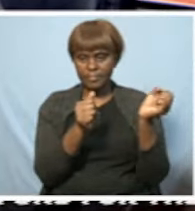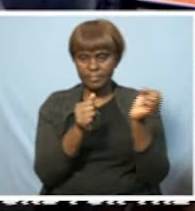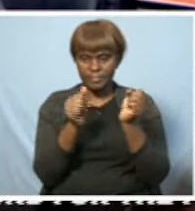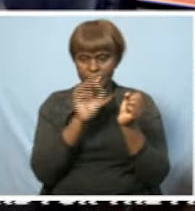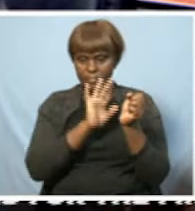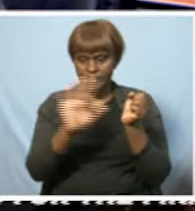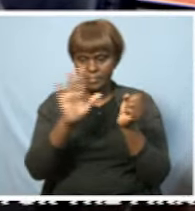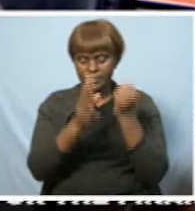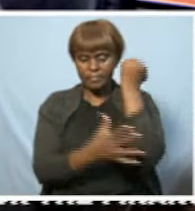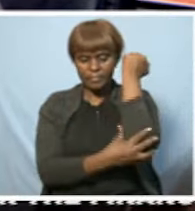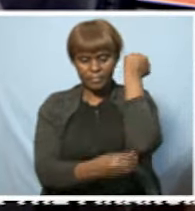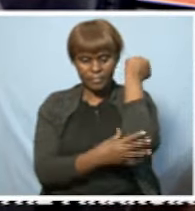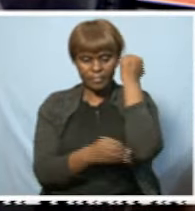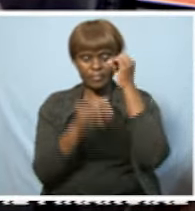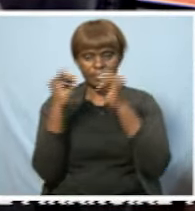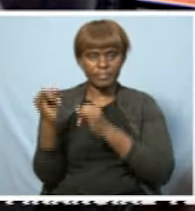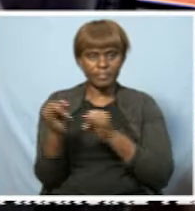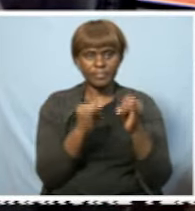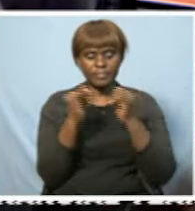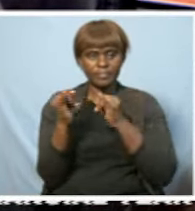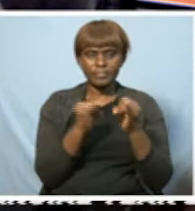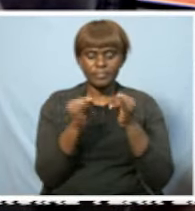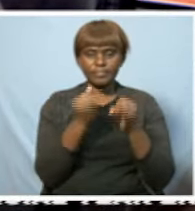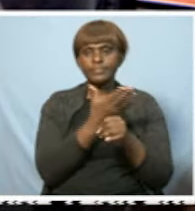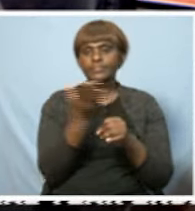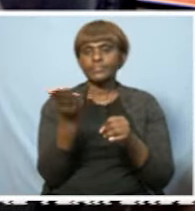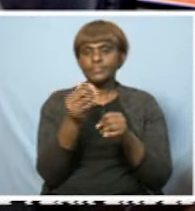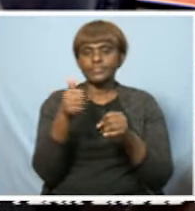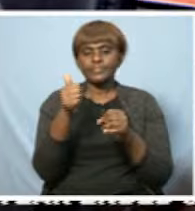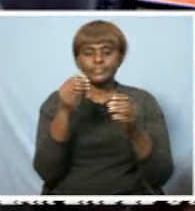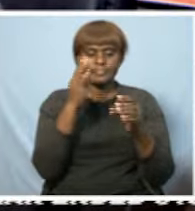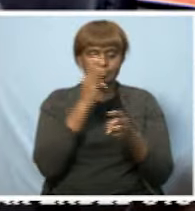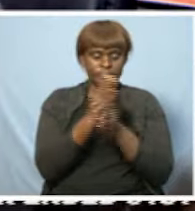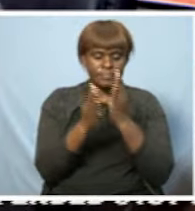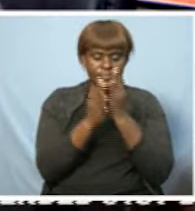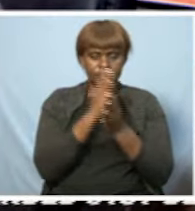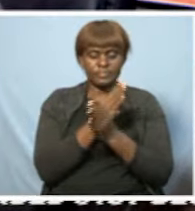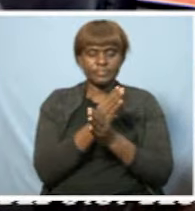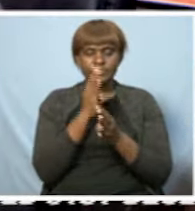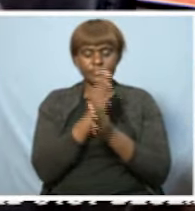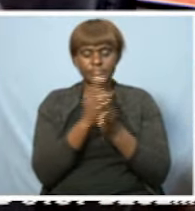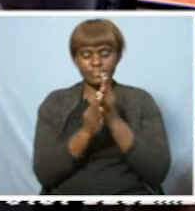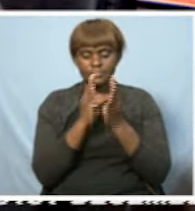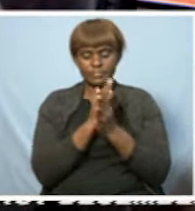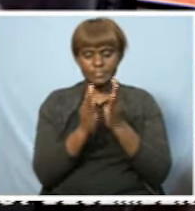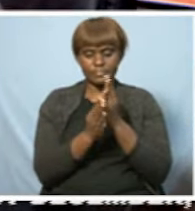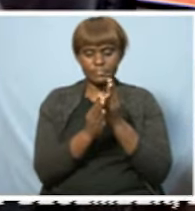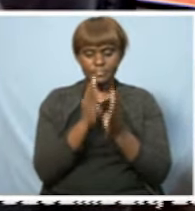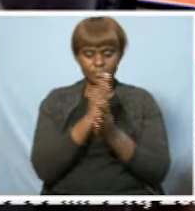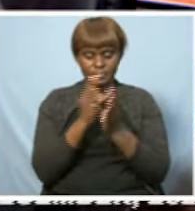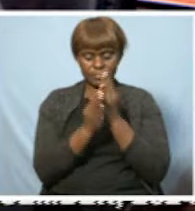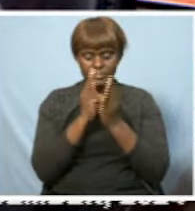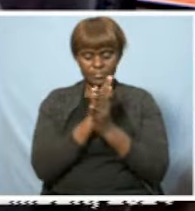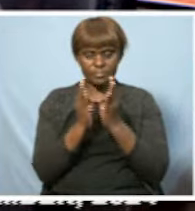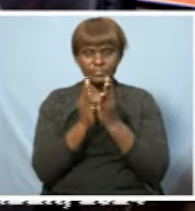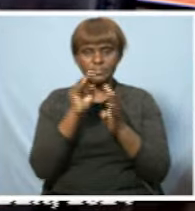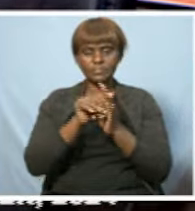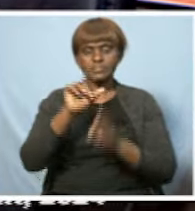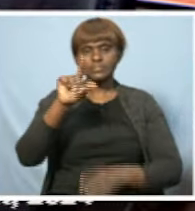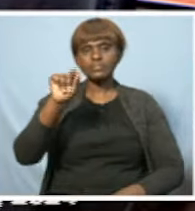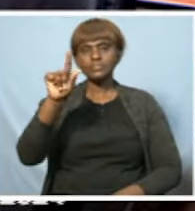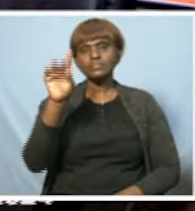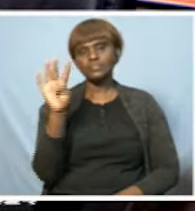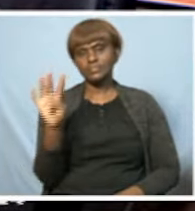poor implementation, they were constructing those, or they were doing those projects in